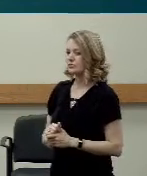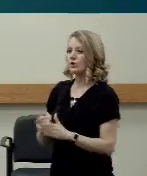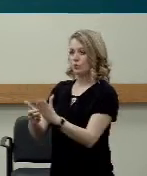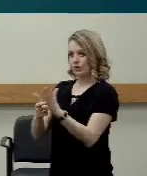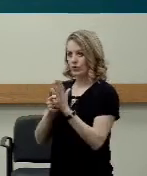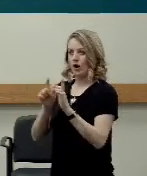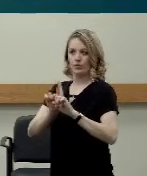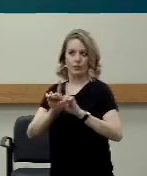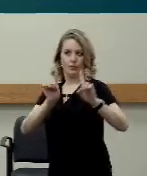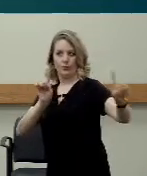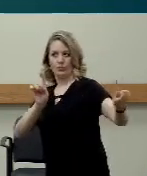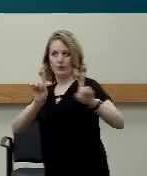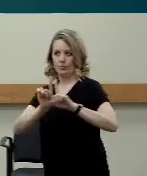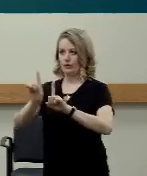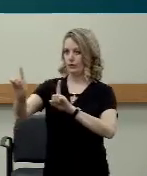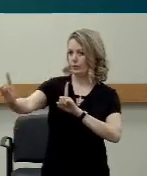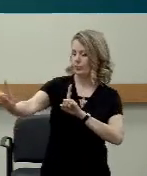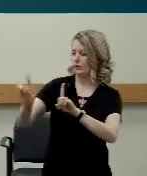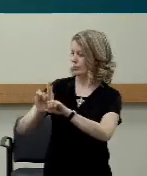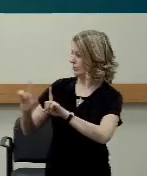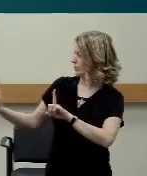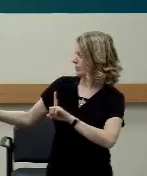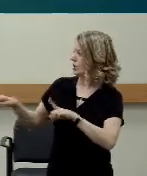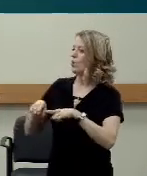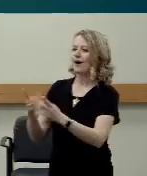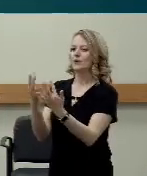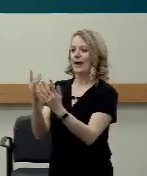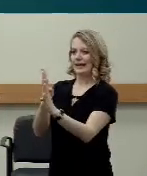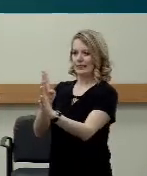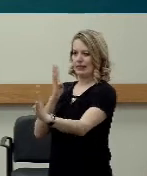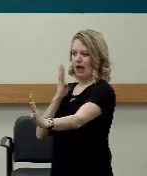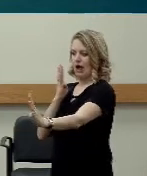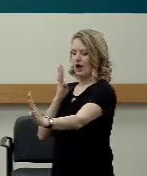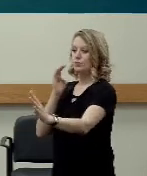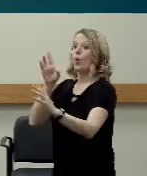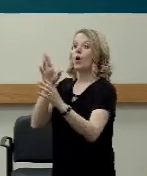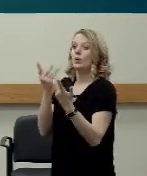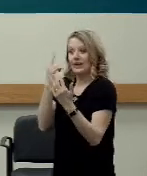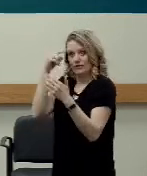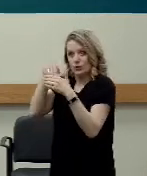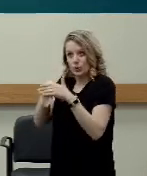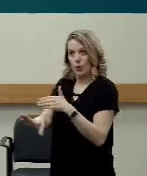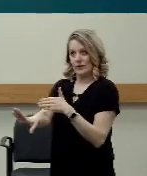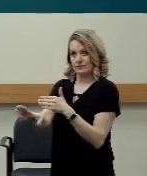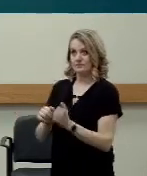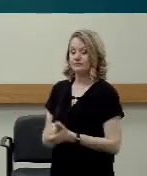distance spacing while waiting for service or entry into businesses.